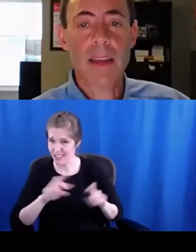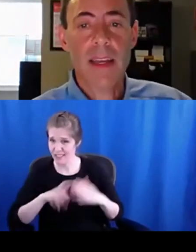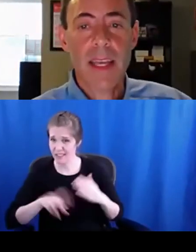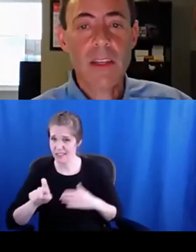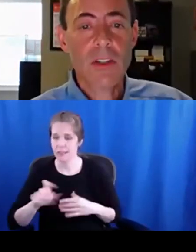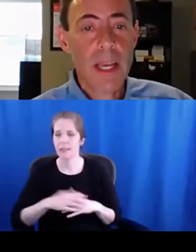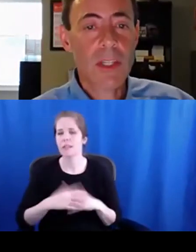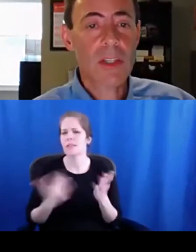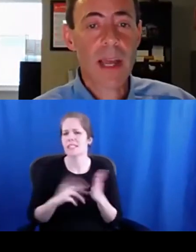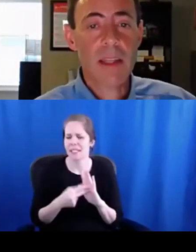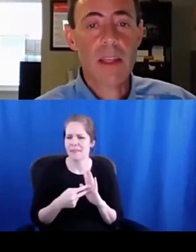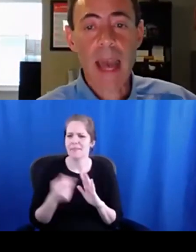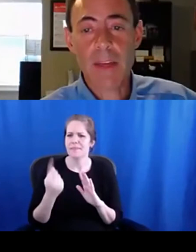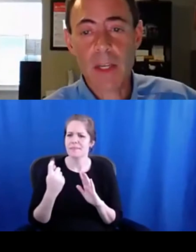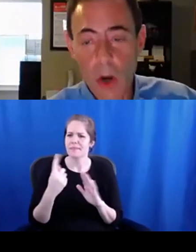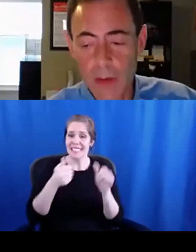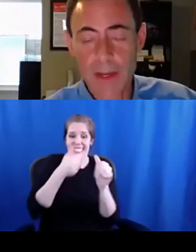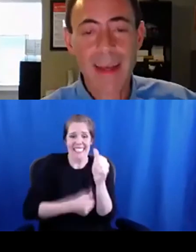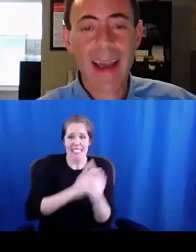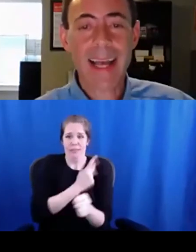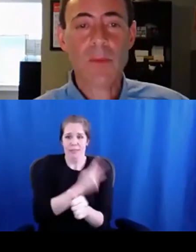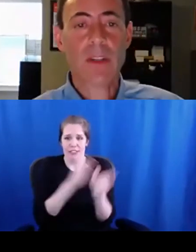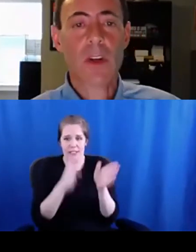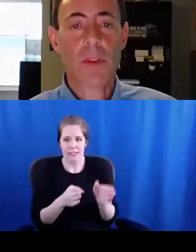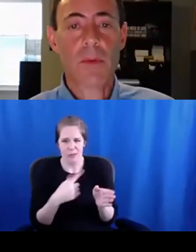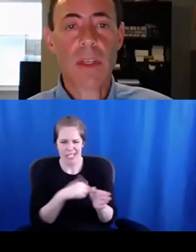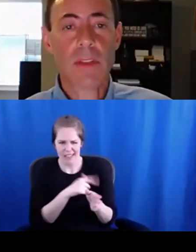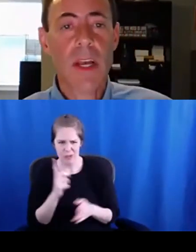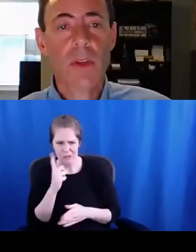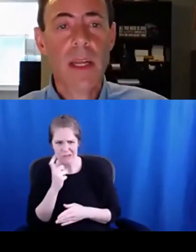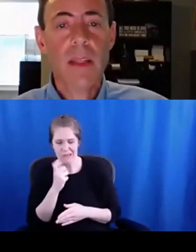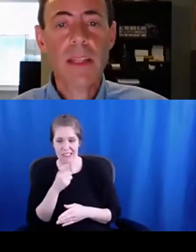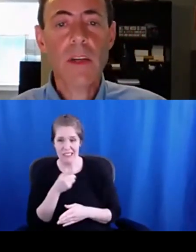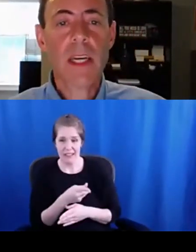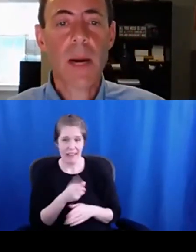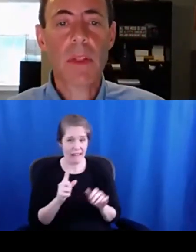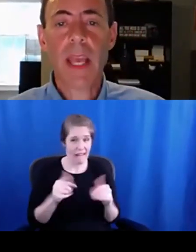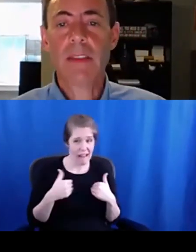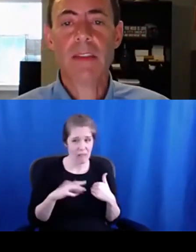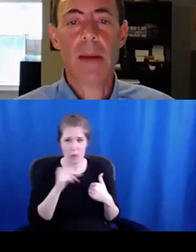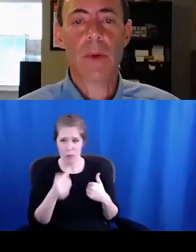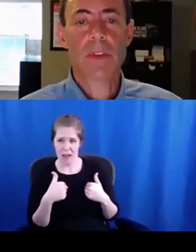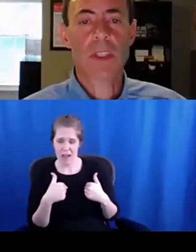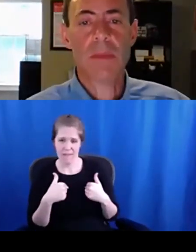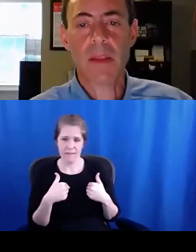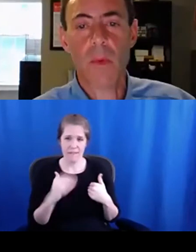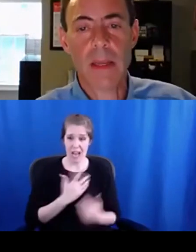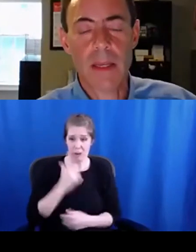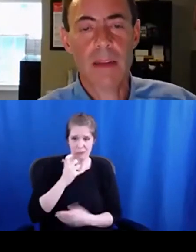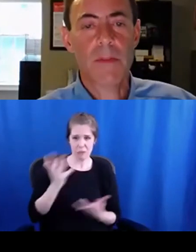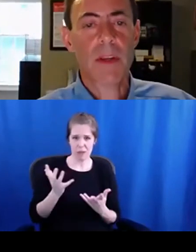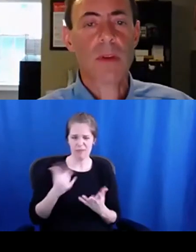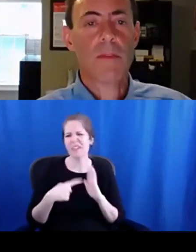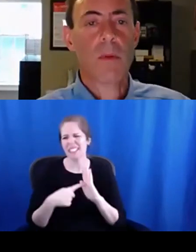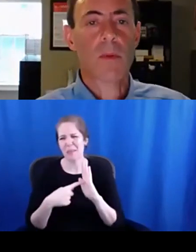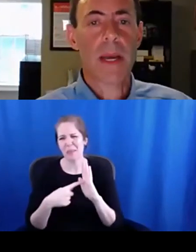understand each patient's likelihood of having COVID as we interpret the results. So let's look at a couple of case examples just to make the point in a